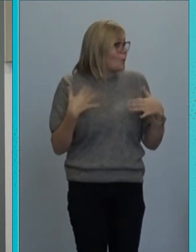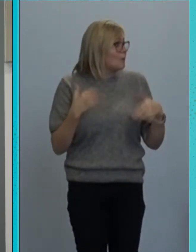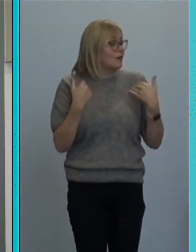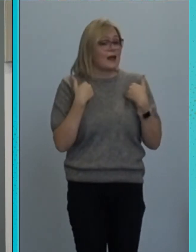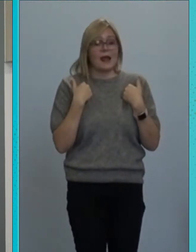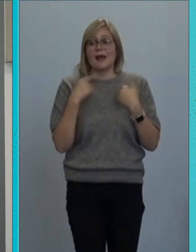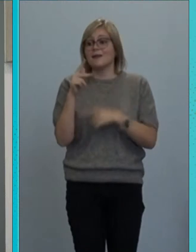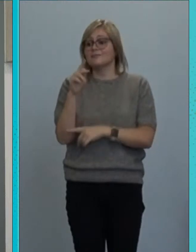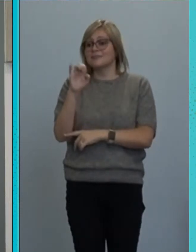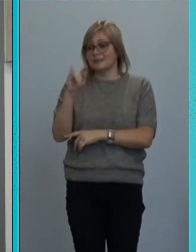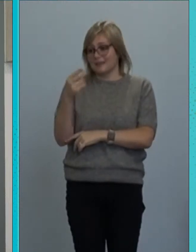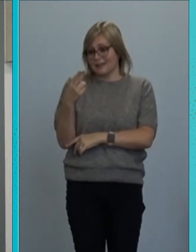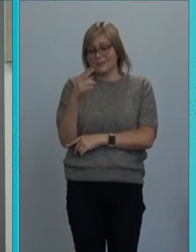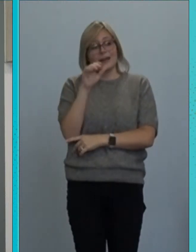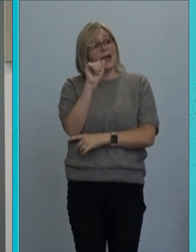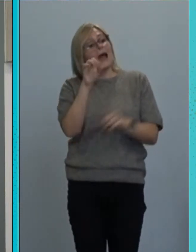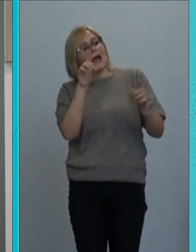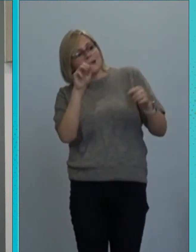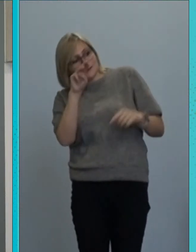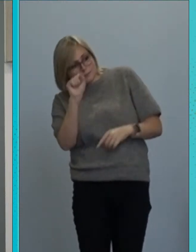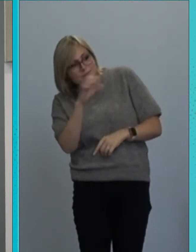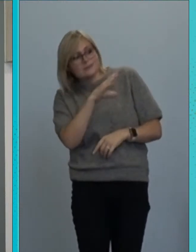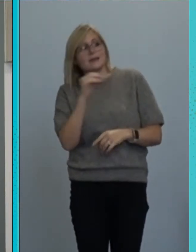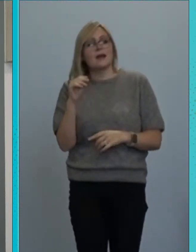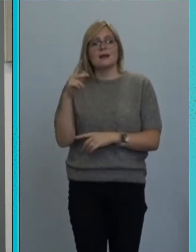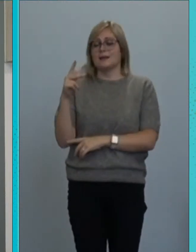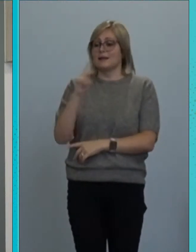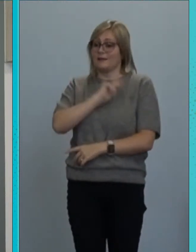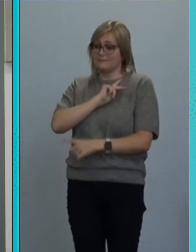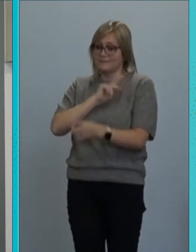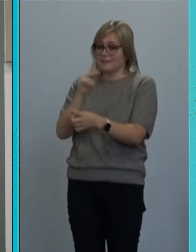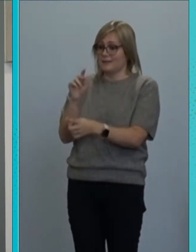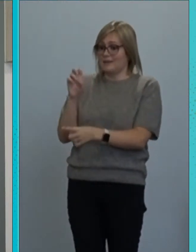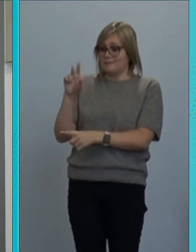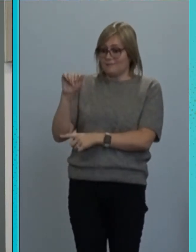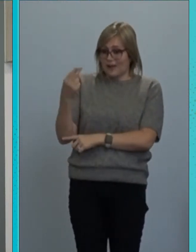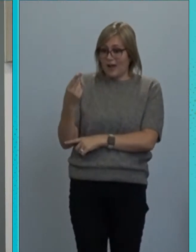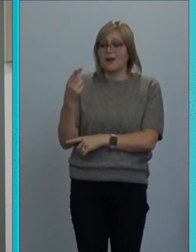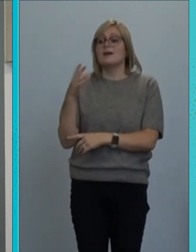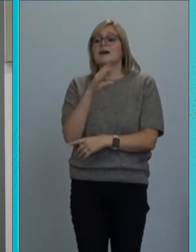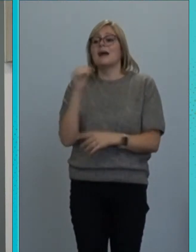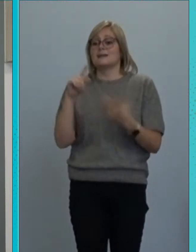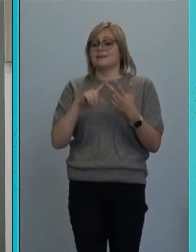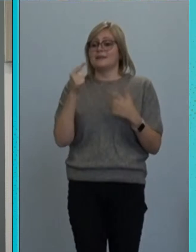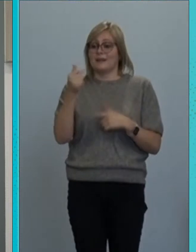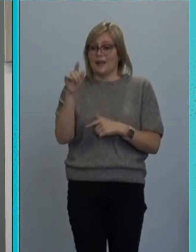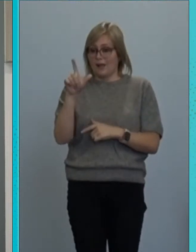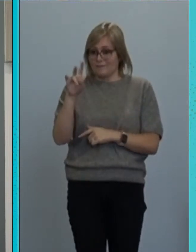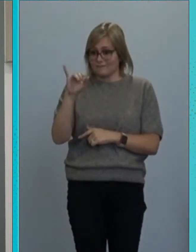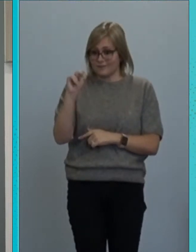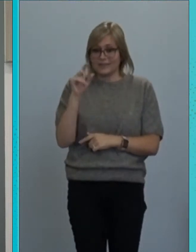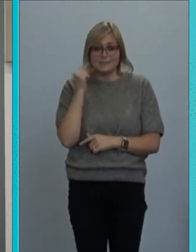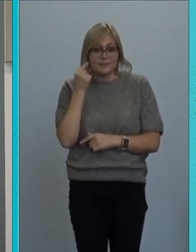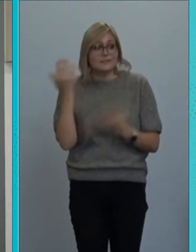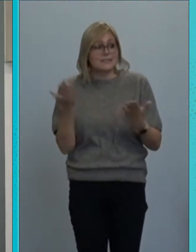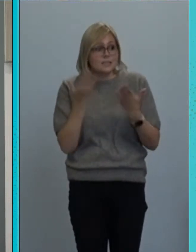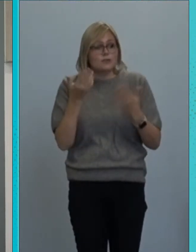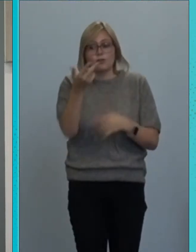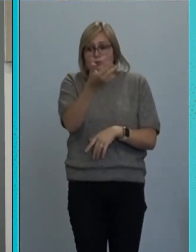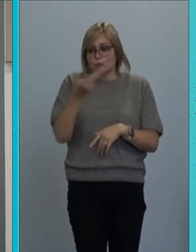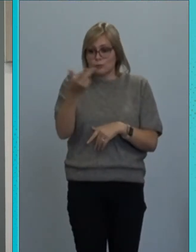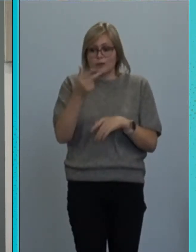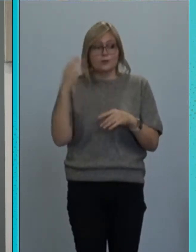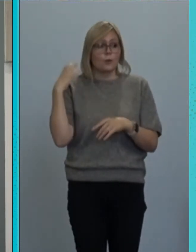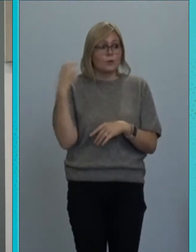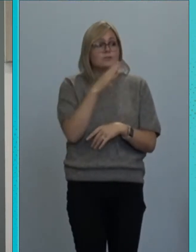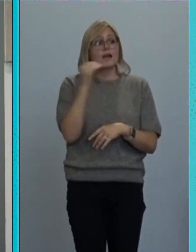Keith Adams, that we have Kaveh Angorani, that we have Galvin Drake, 3 of the coaches,